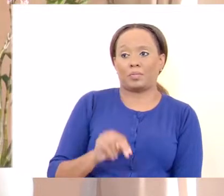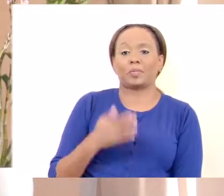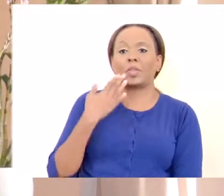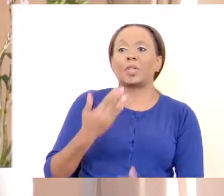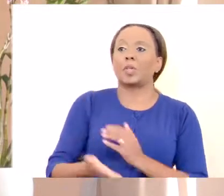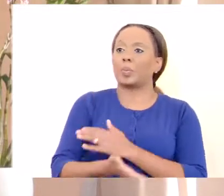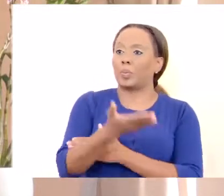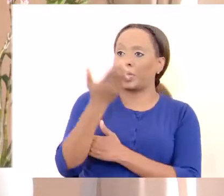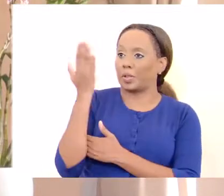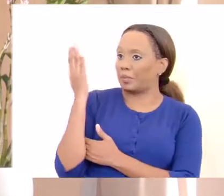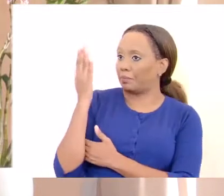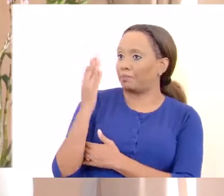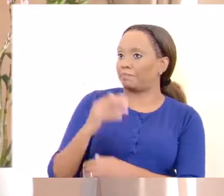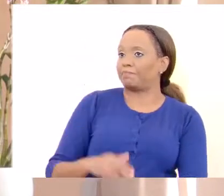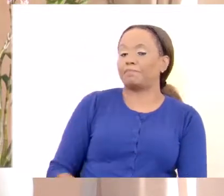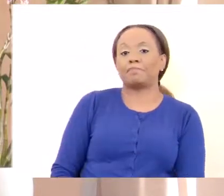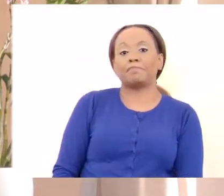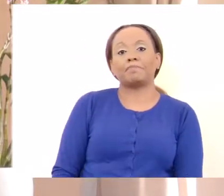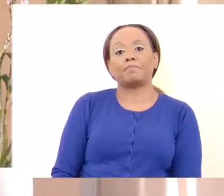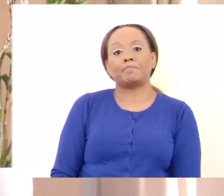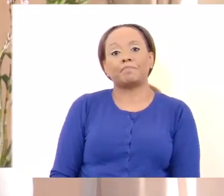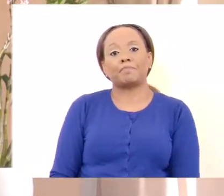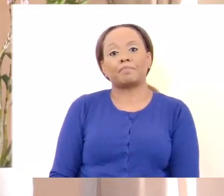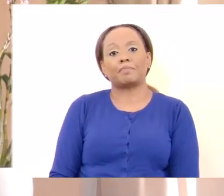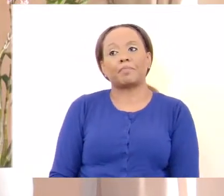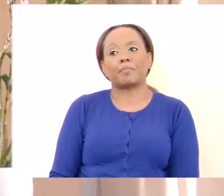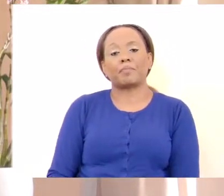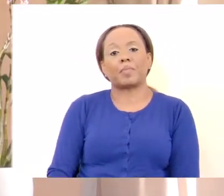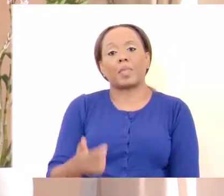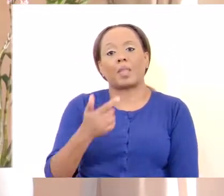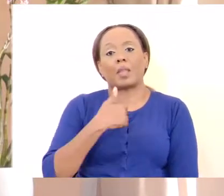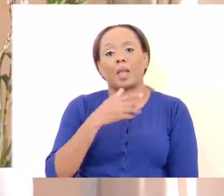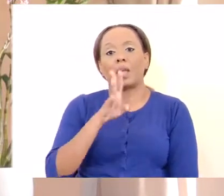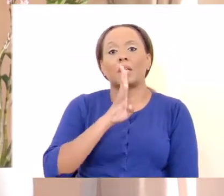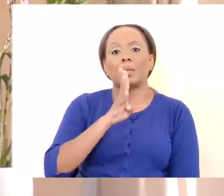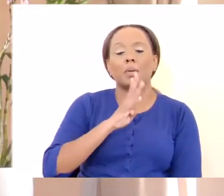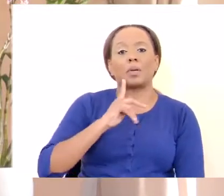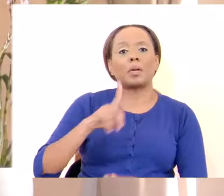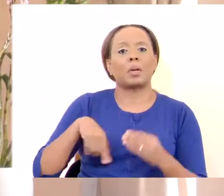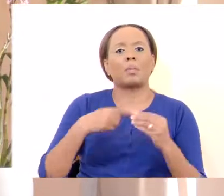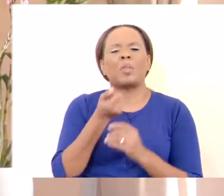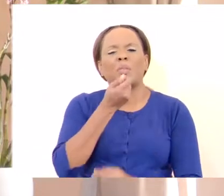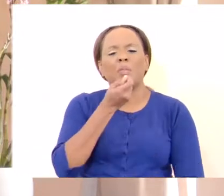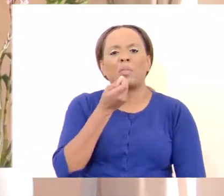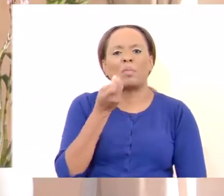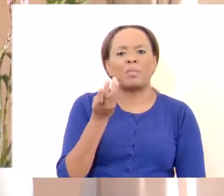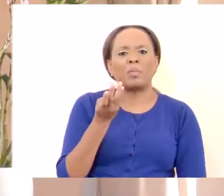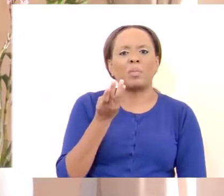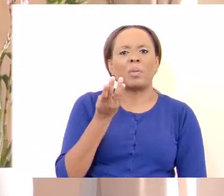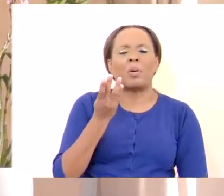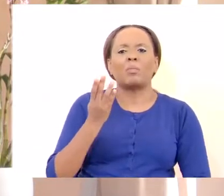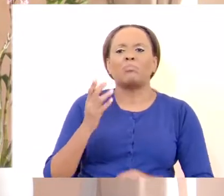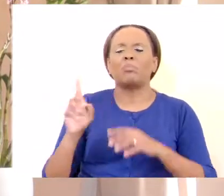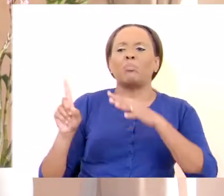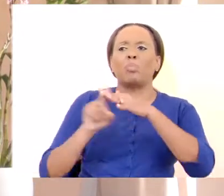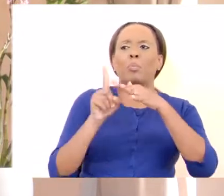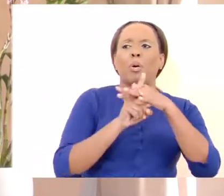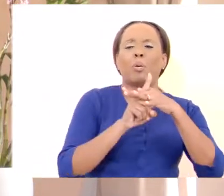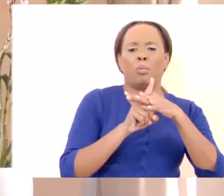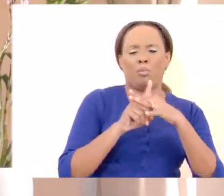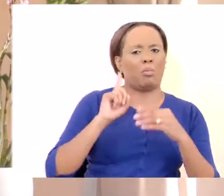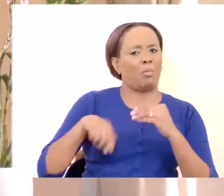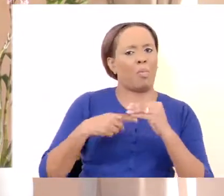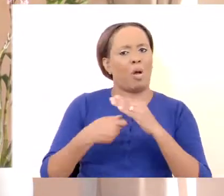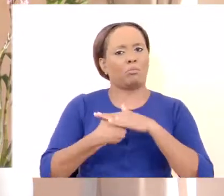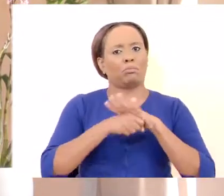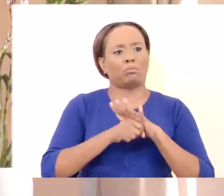today against the backdrop of a few recent tragic and unsettling developments in our ongoing battle